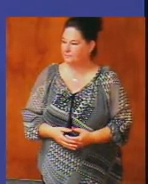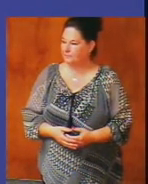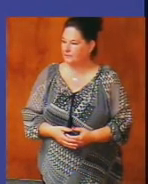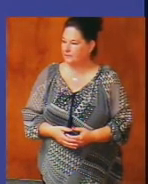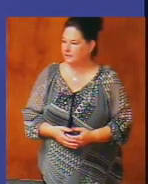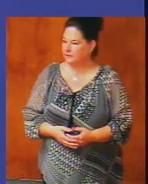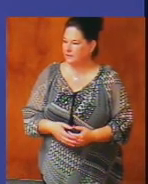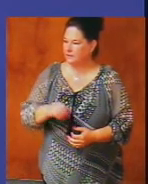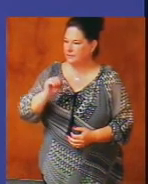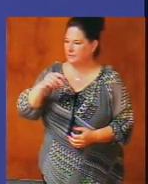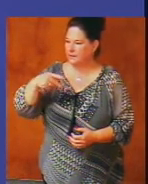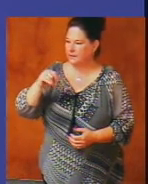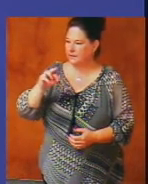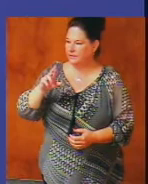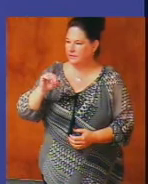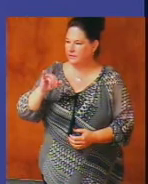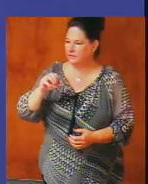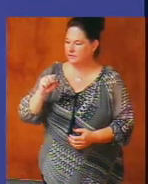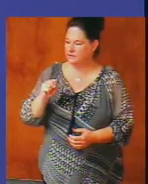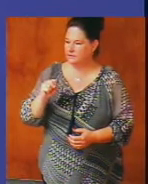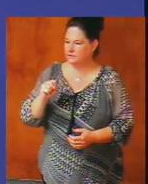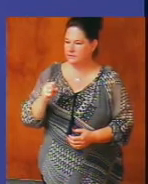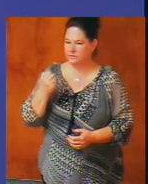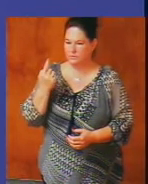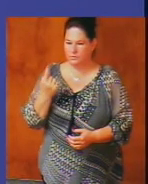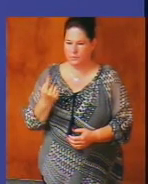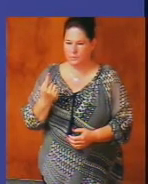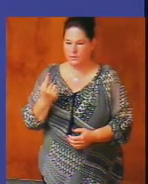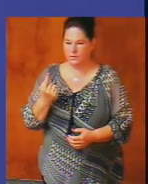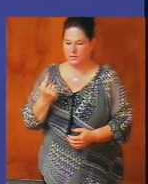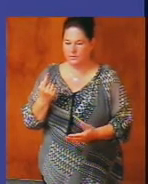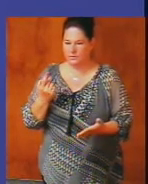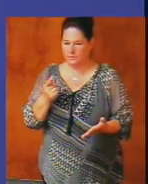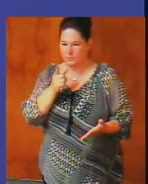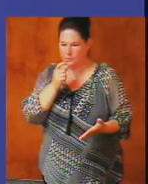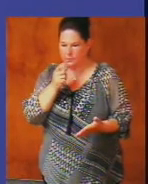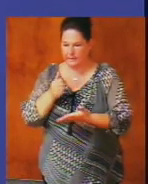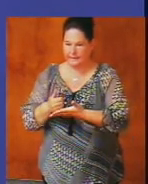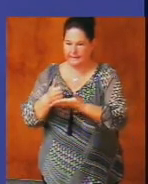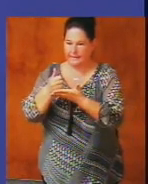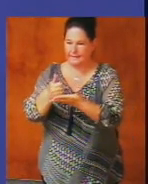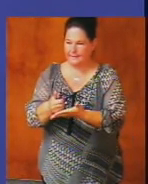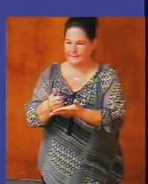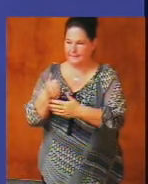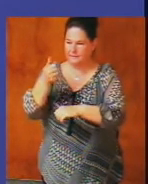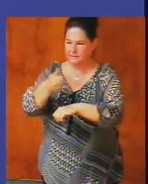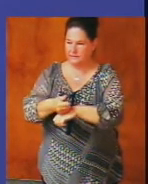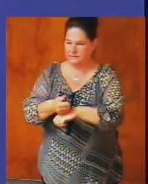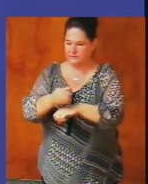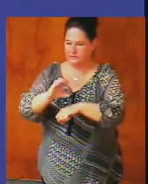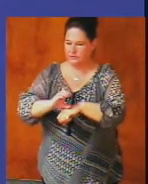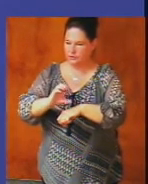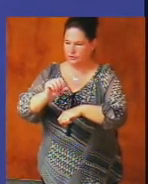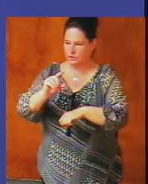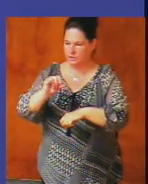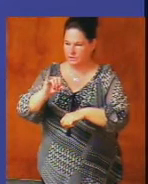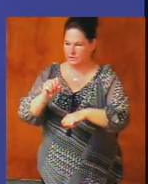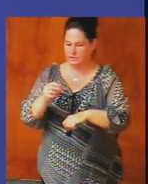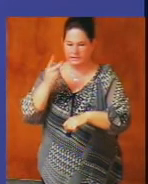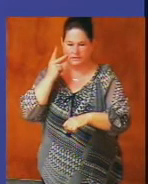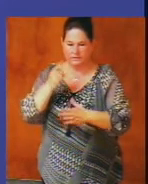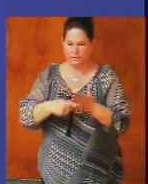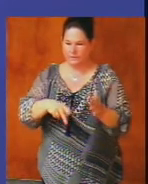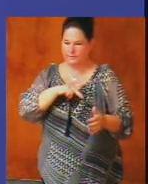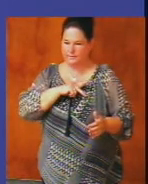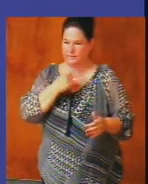that Epaphras was the one who helped to establish the church in Colossae. Notice what Paul